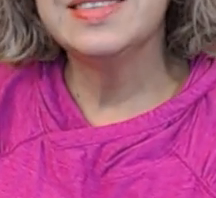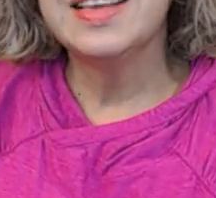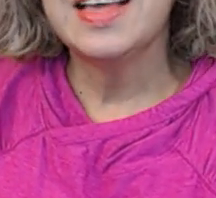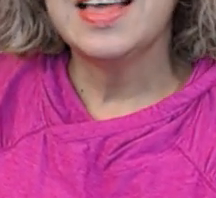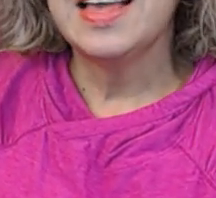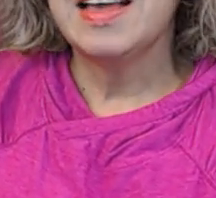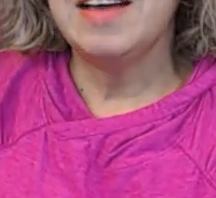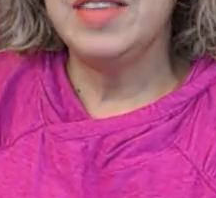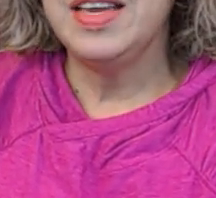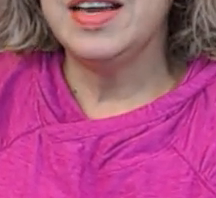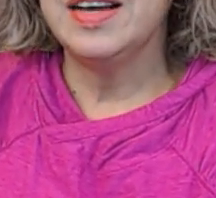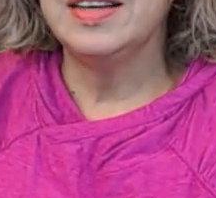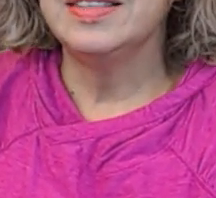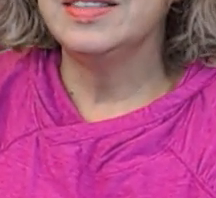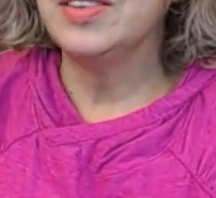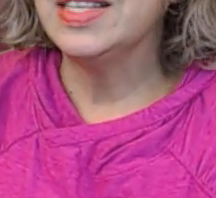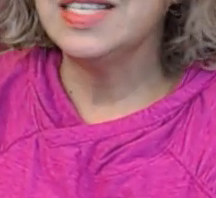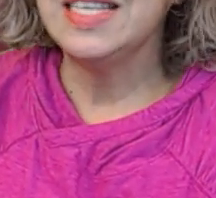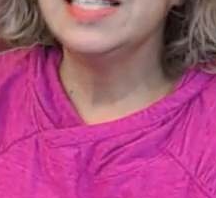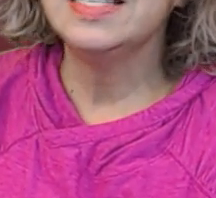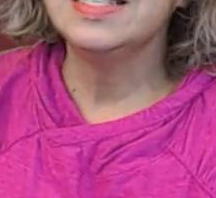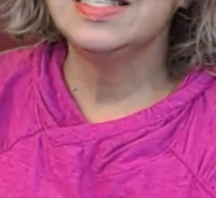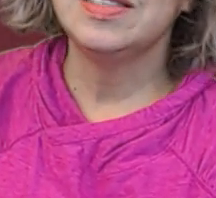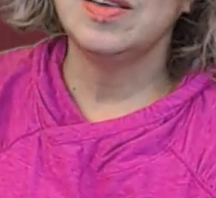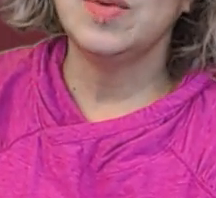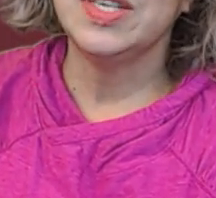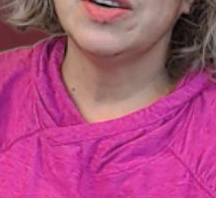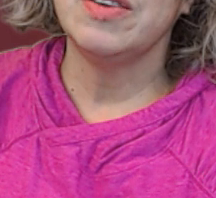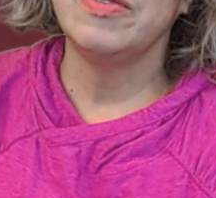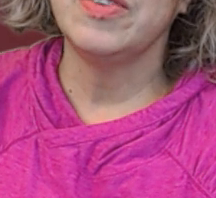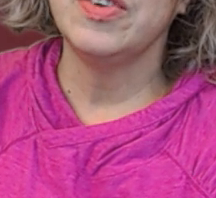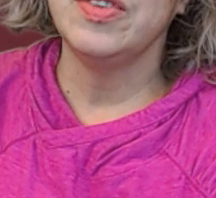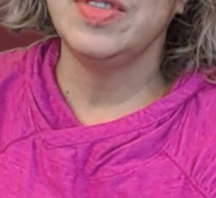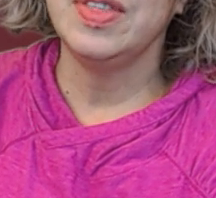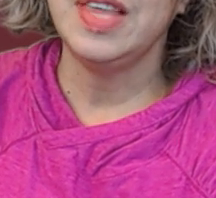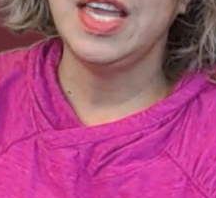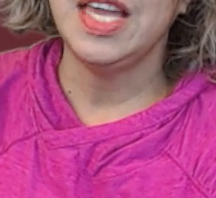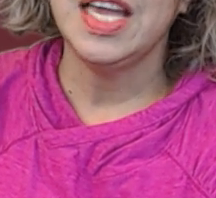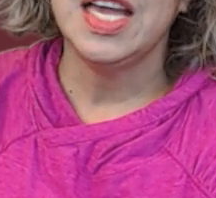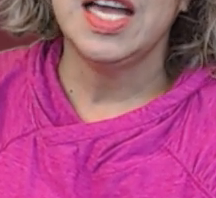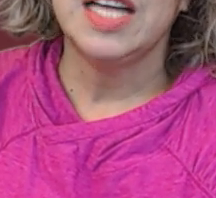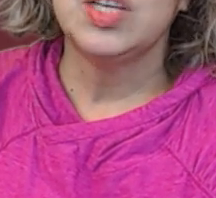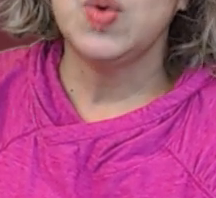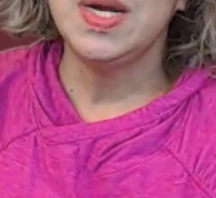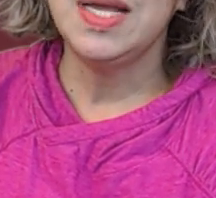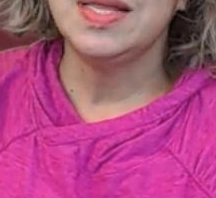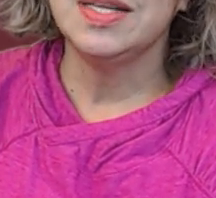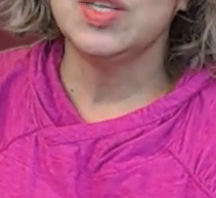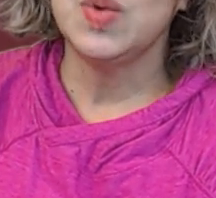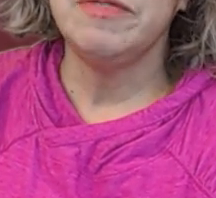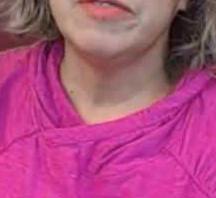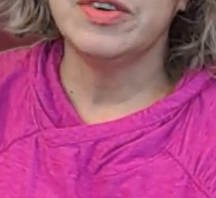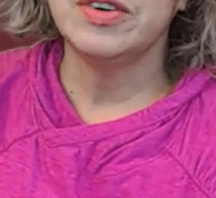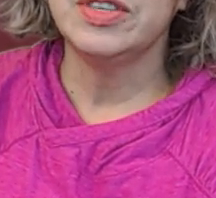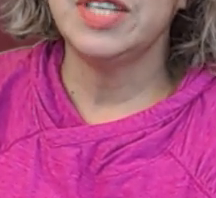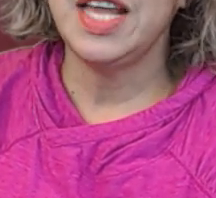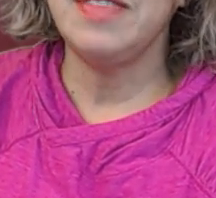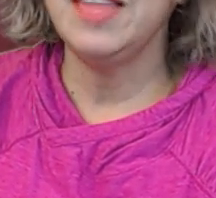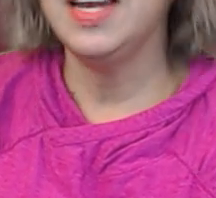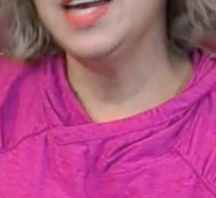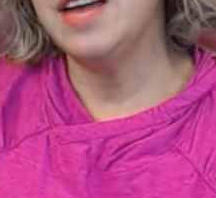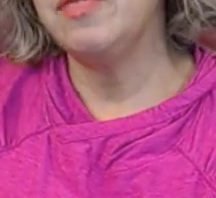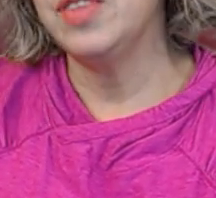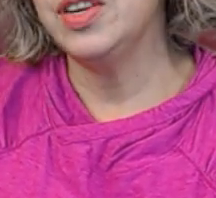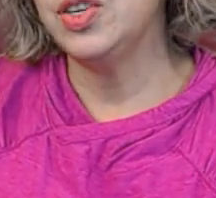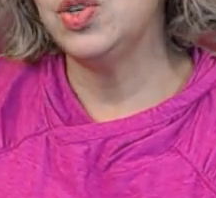recordings of the translations, which are for the 20th and 21st, and